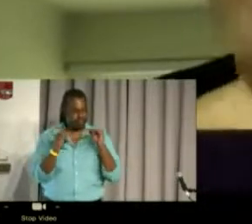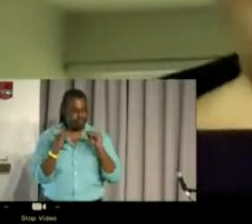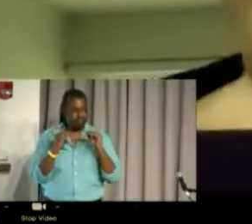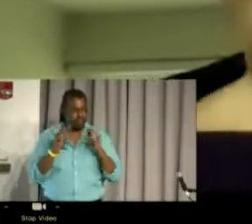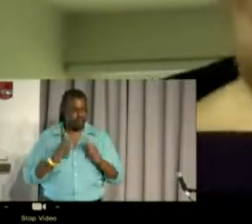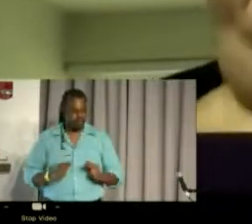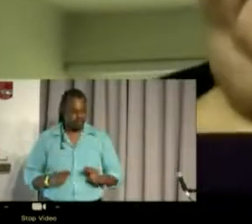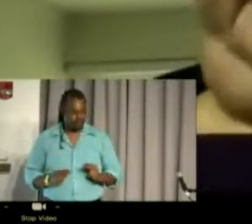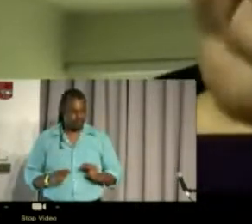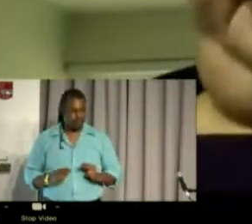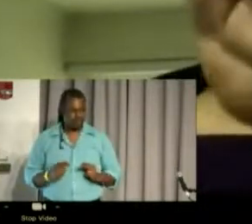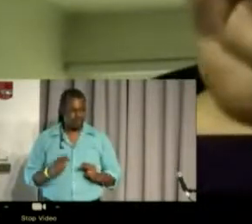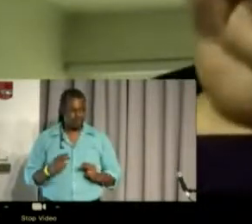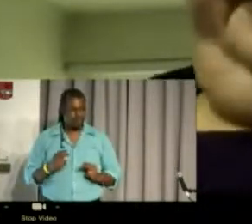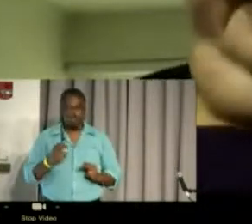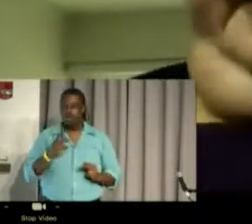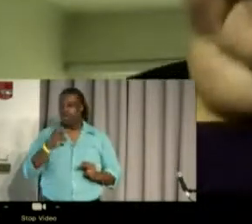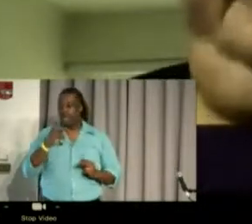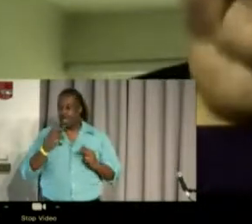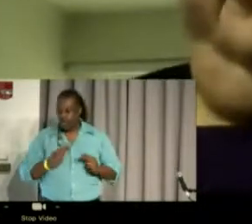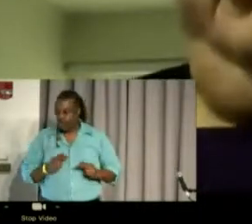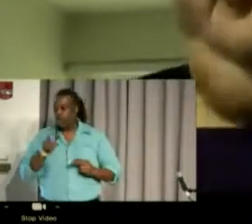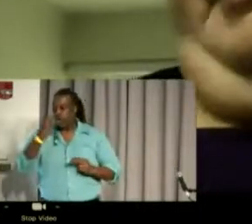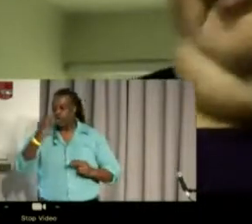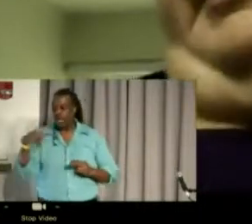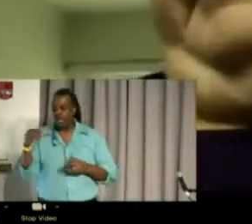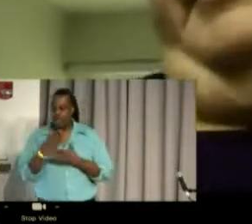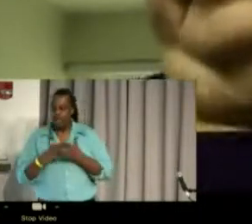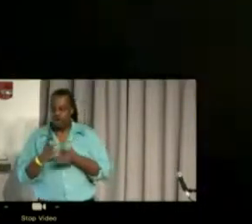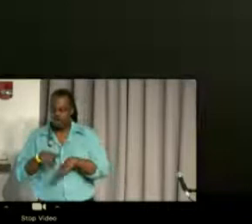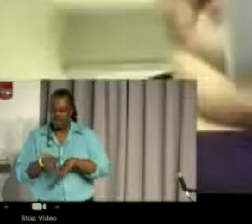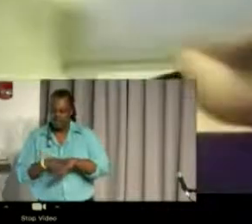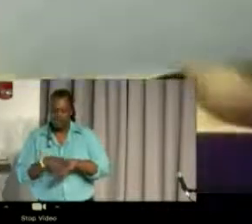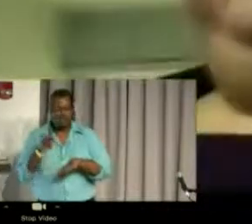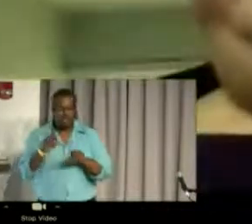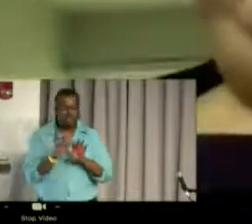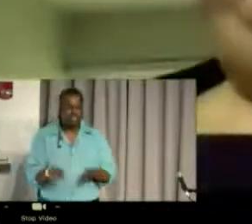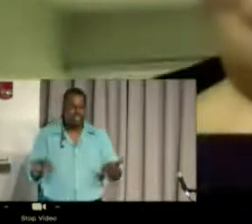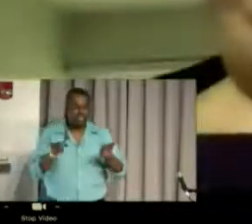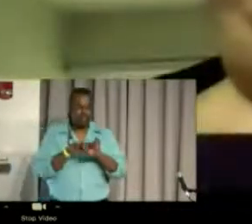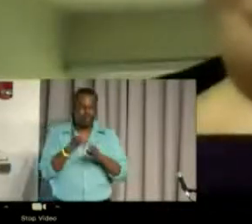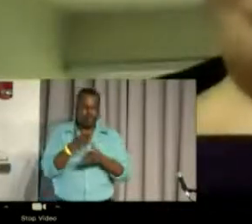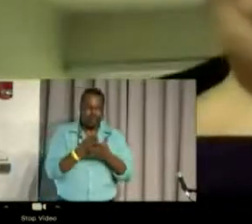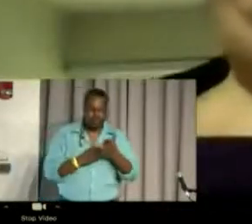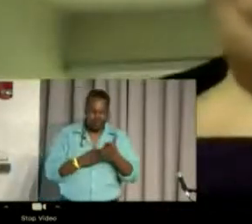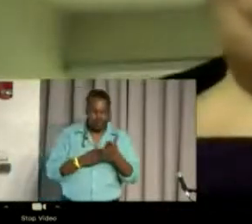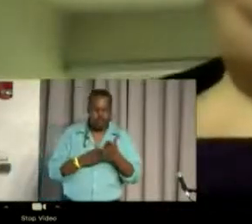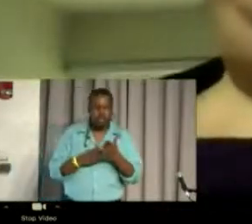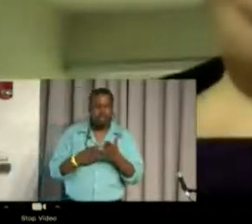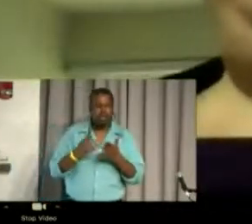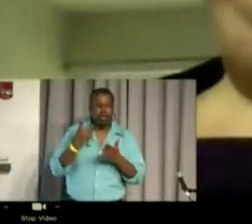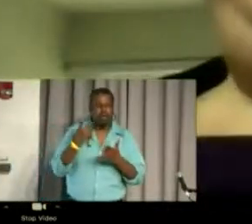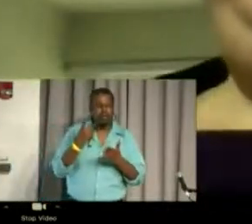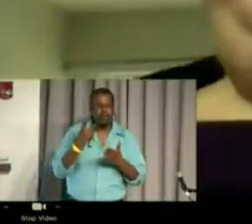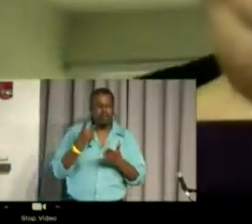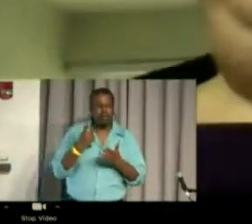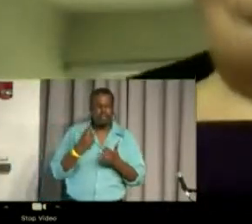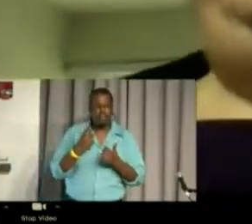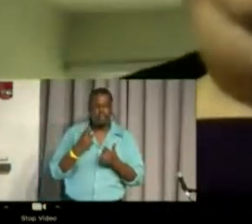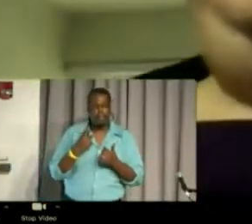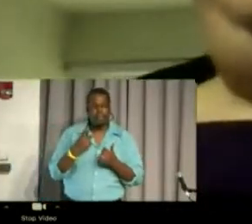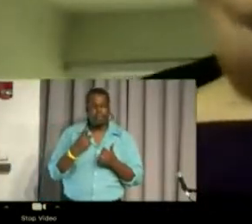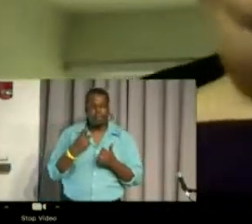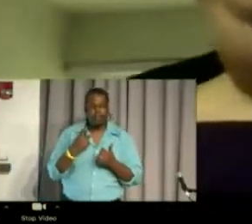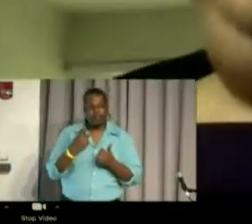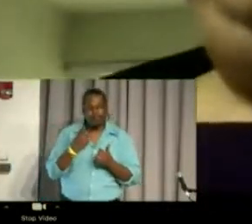humans who are understood as part of nature. This is a crucial part of understanding racialized capitalism and settler colonialism,